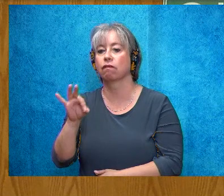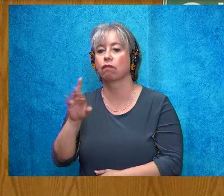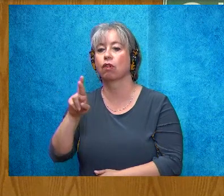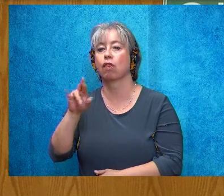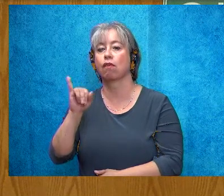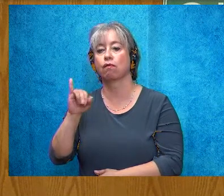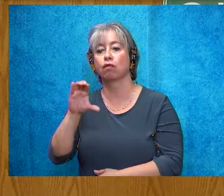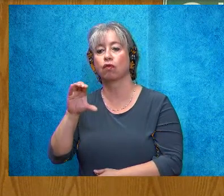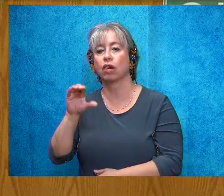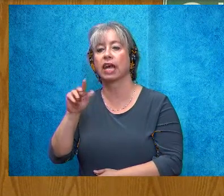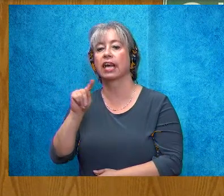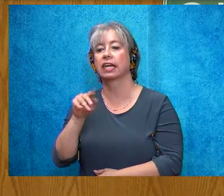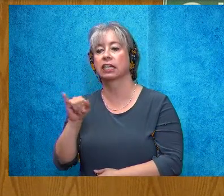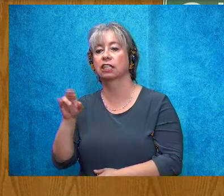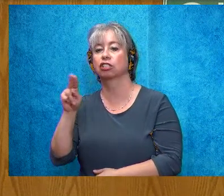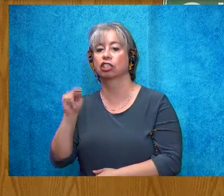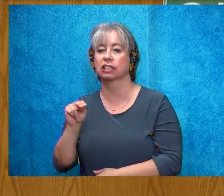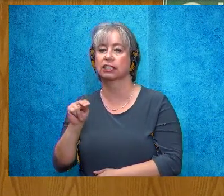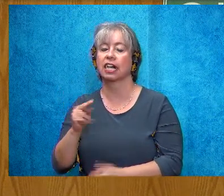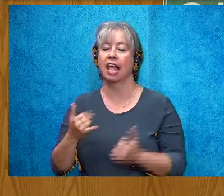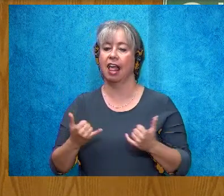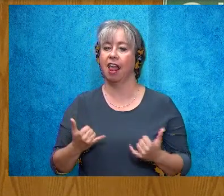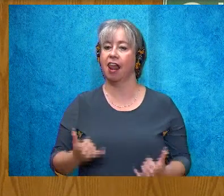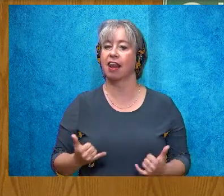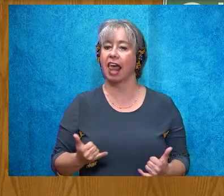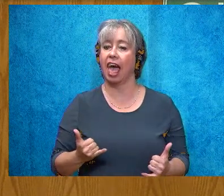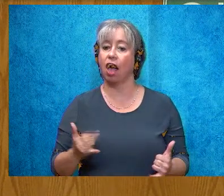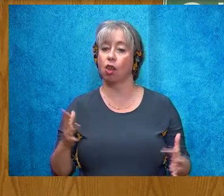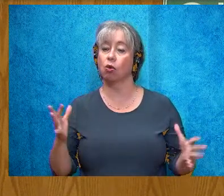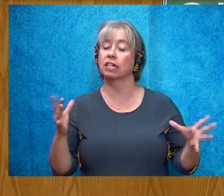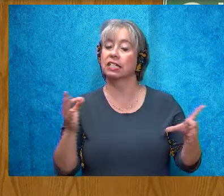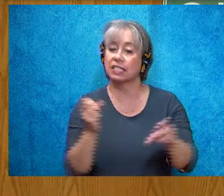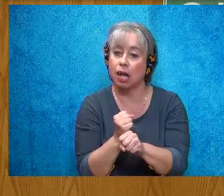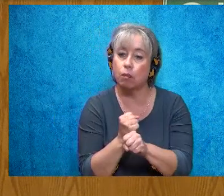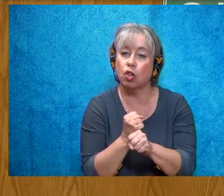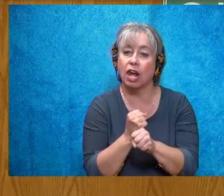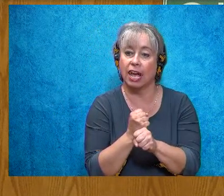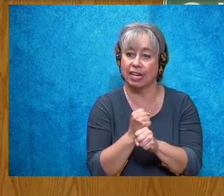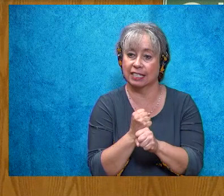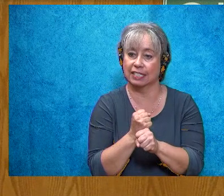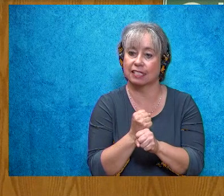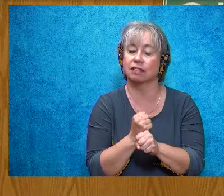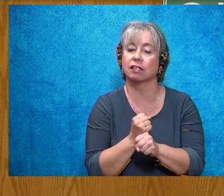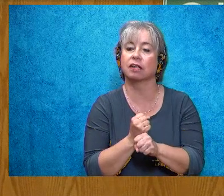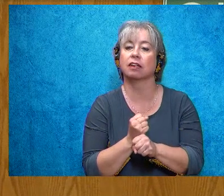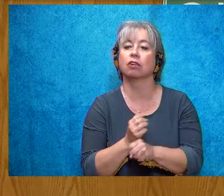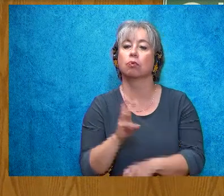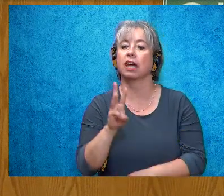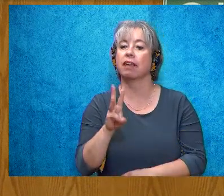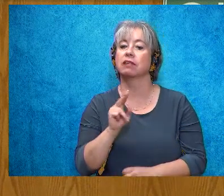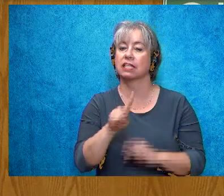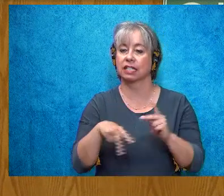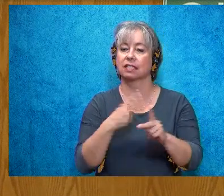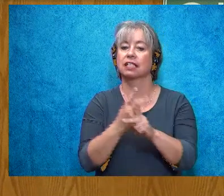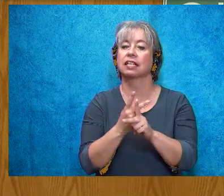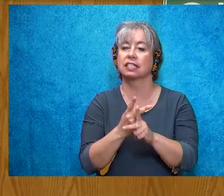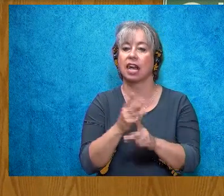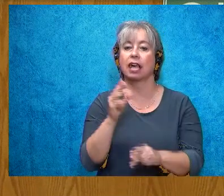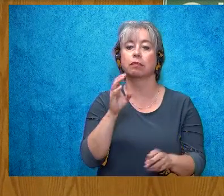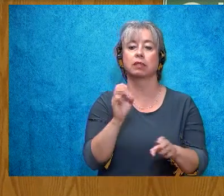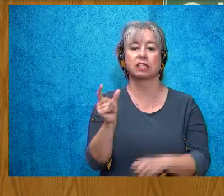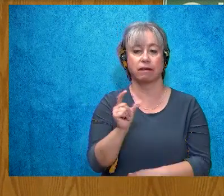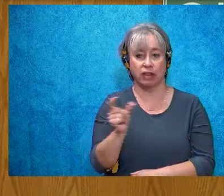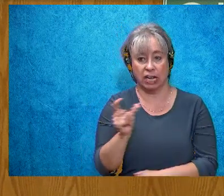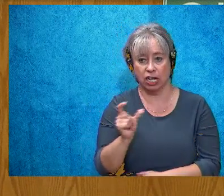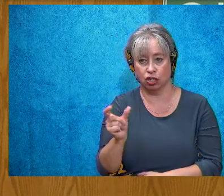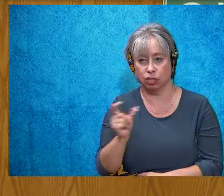So, just to summarize, we've got our 6 different types of energies. We're going to